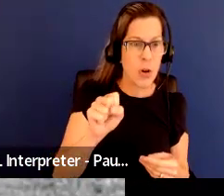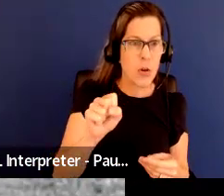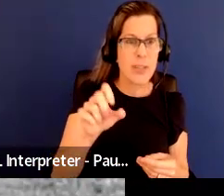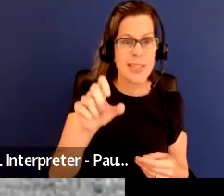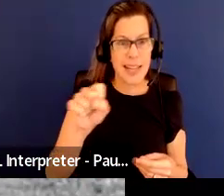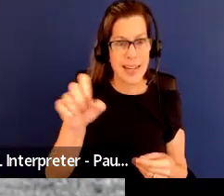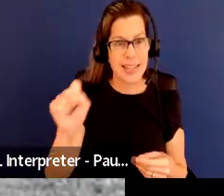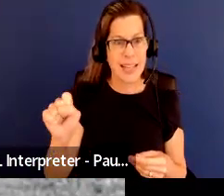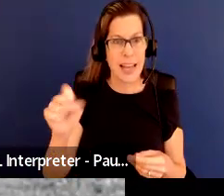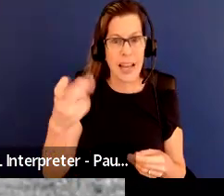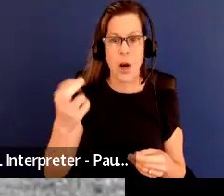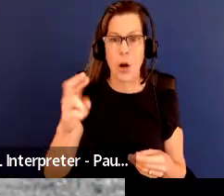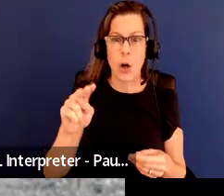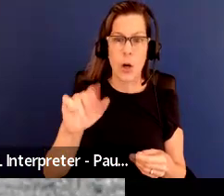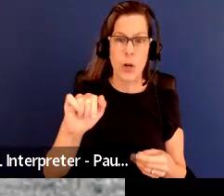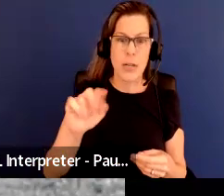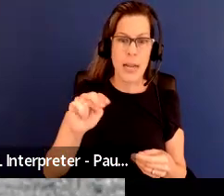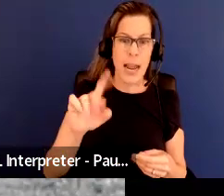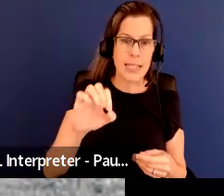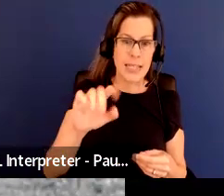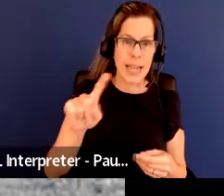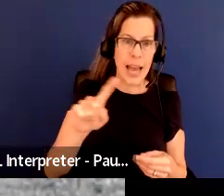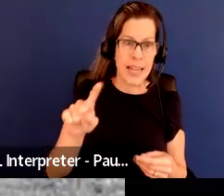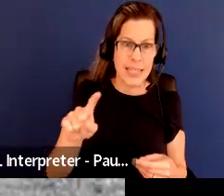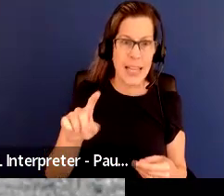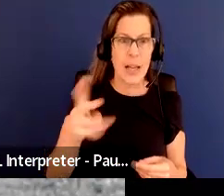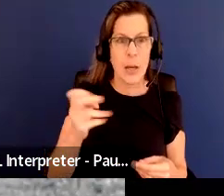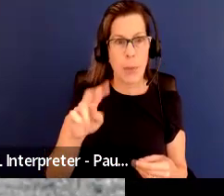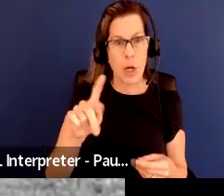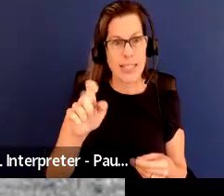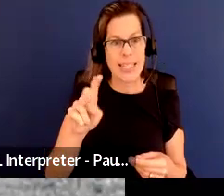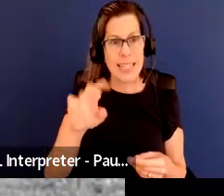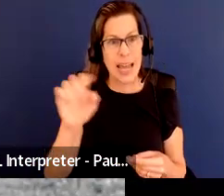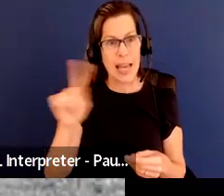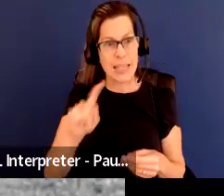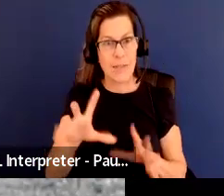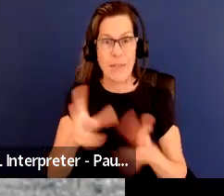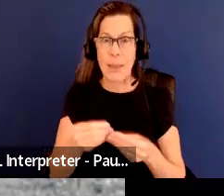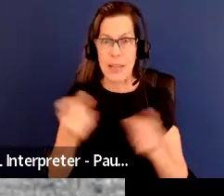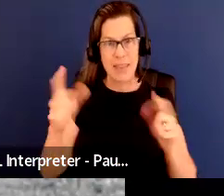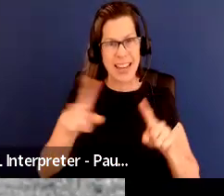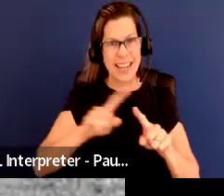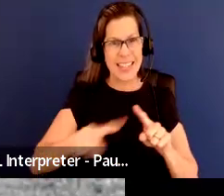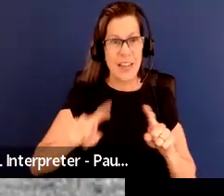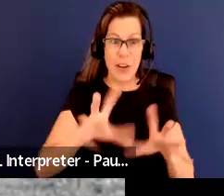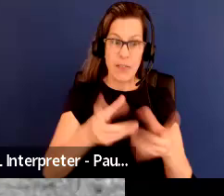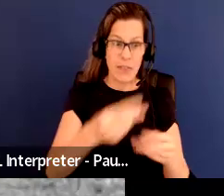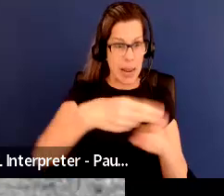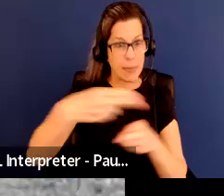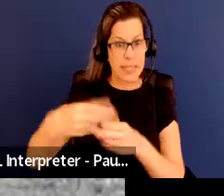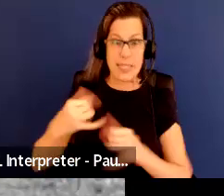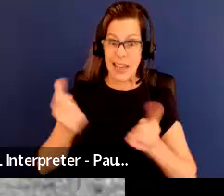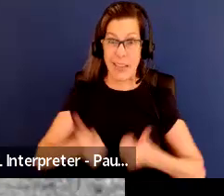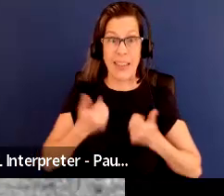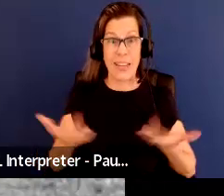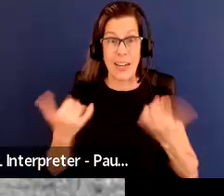the Hernandezes and the Esquedas and the Casas and the Martinezes. So many families that are still living here today that are